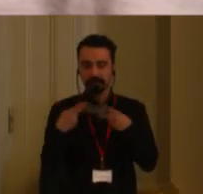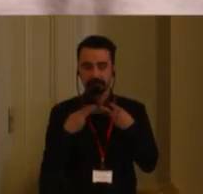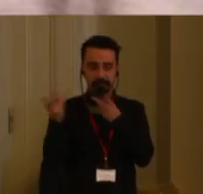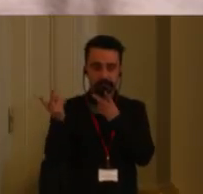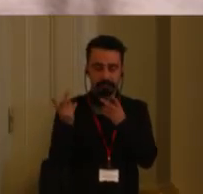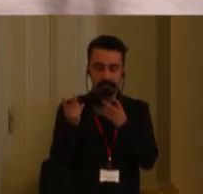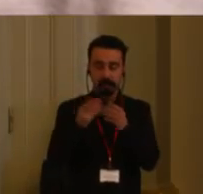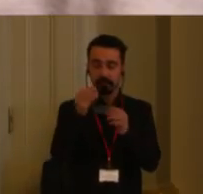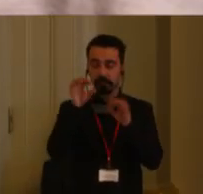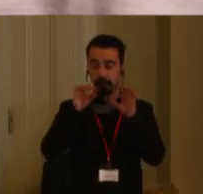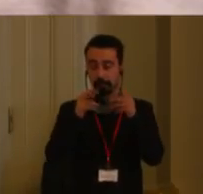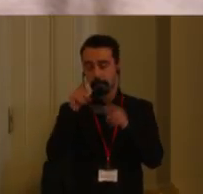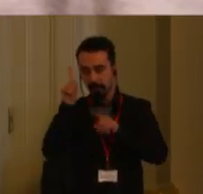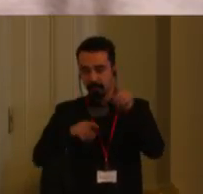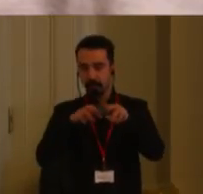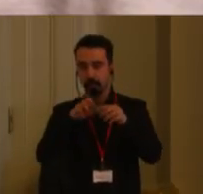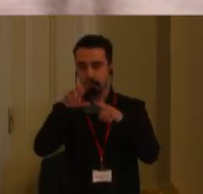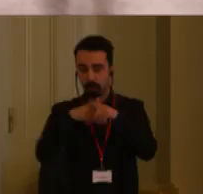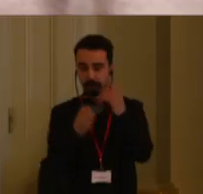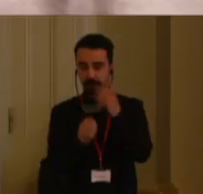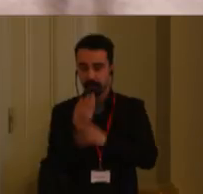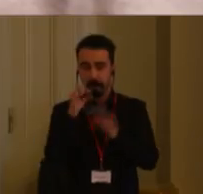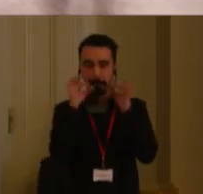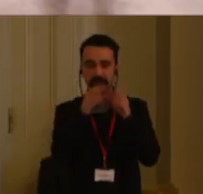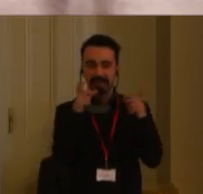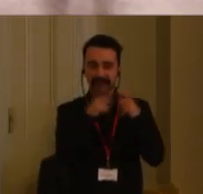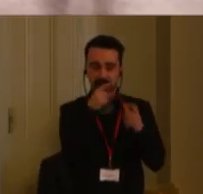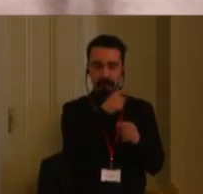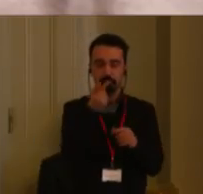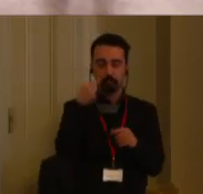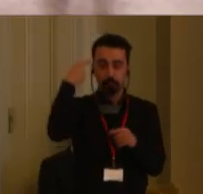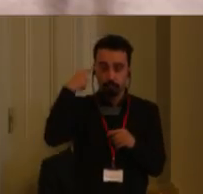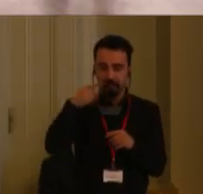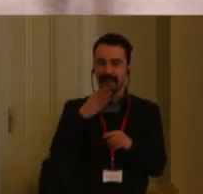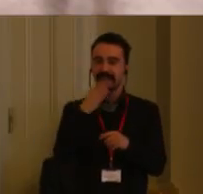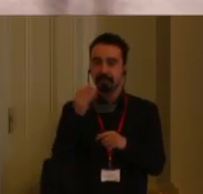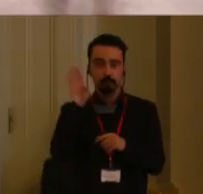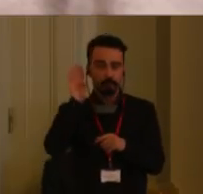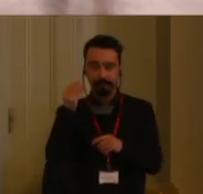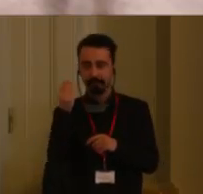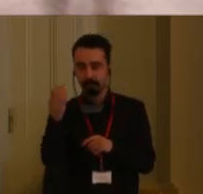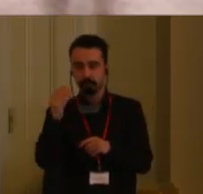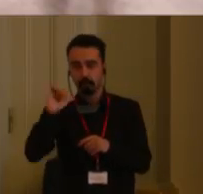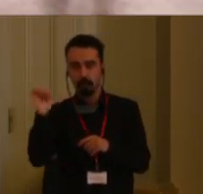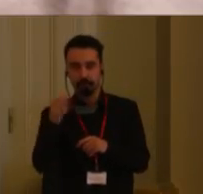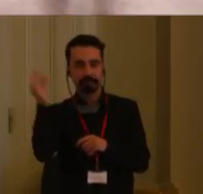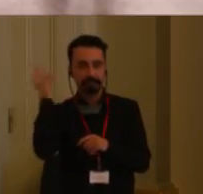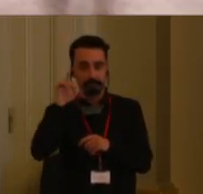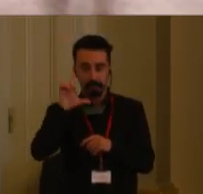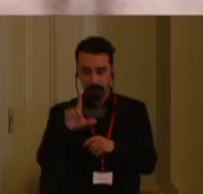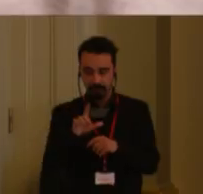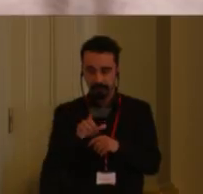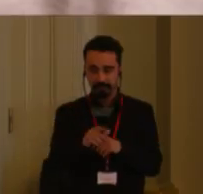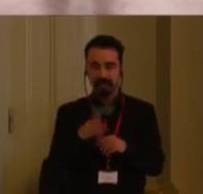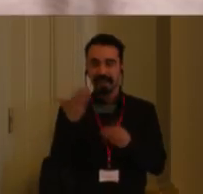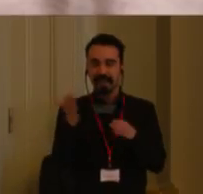The British Council believes it's important to listen to young people who are the leaders, shapers, and global citizens